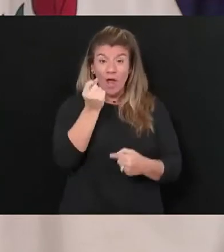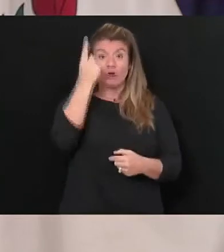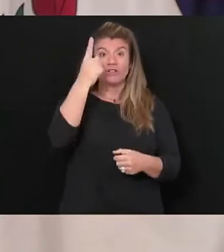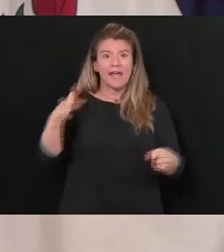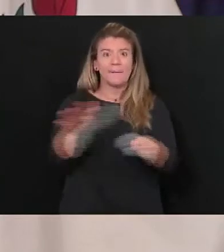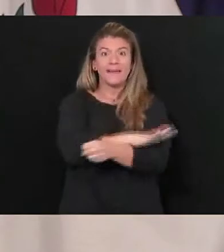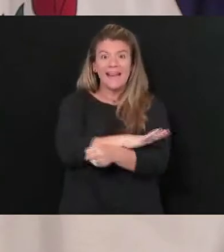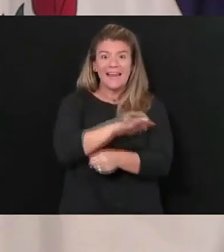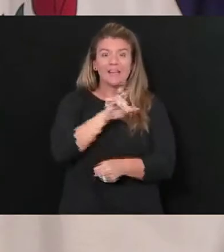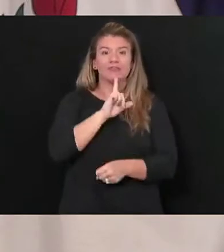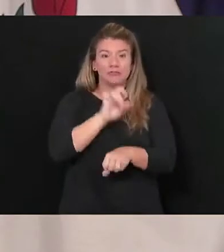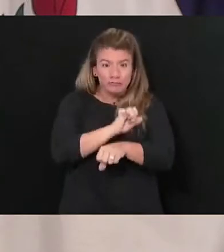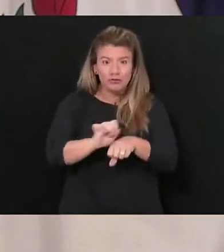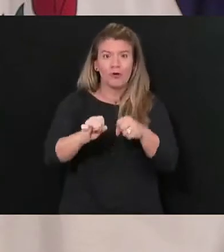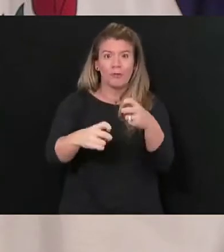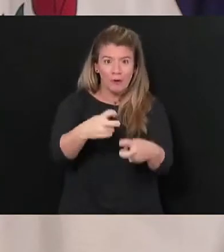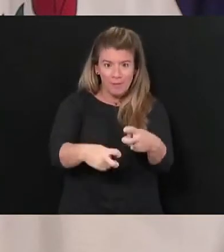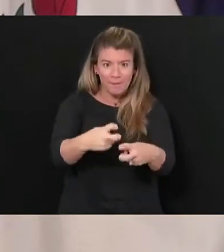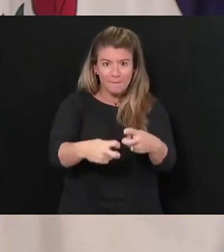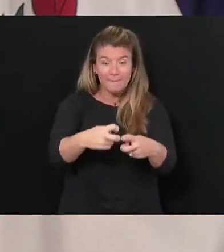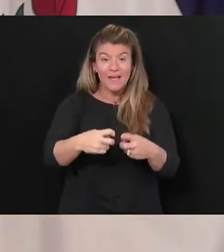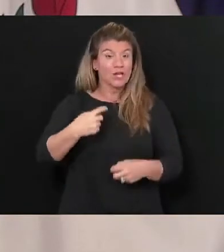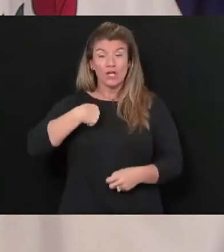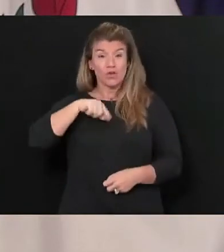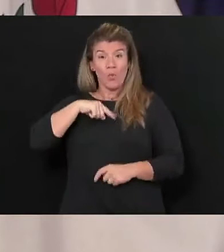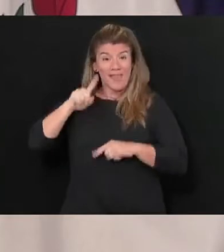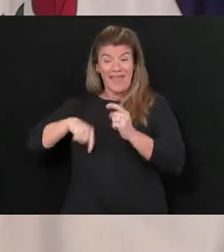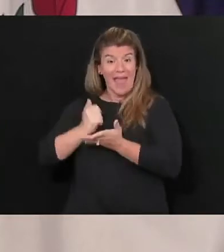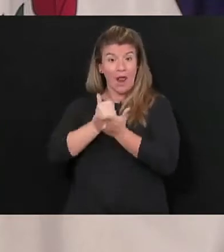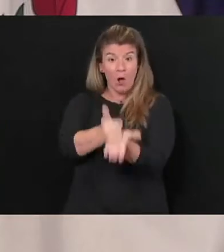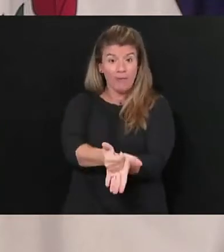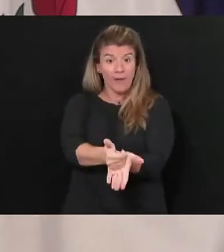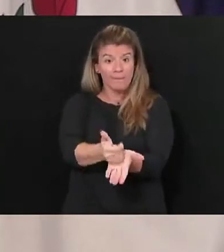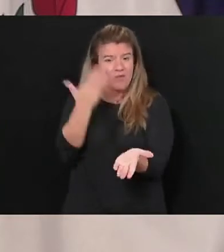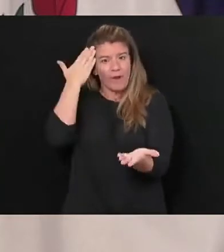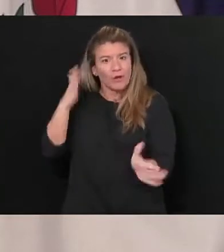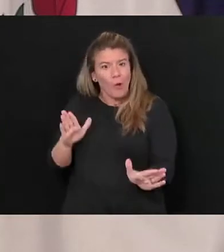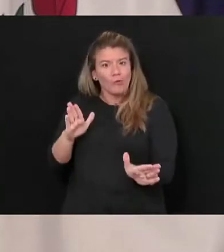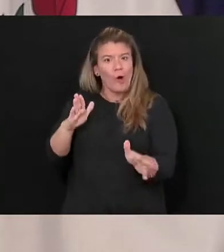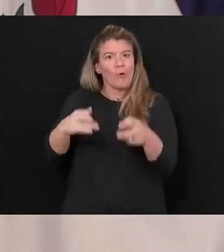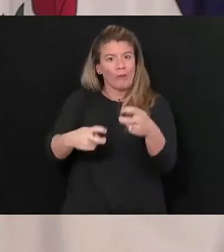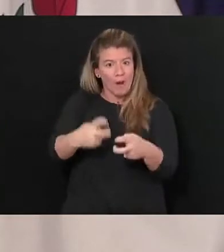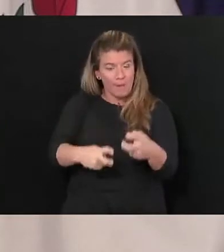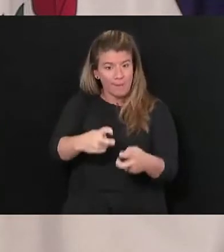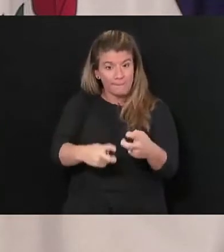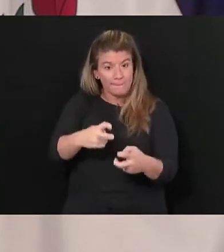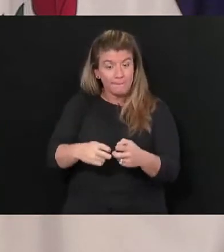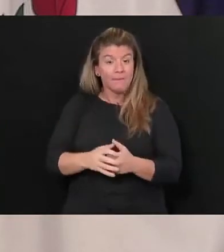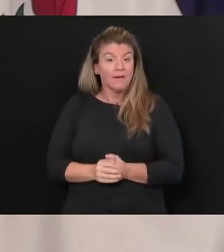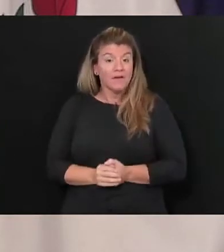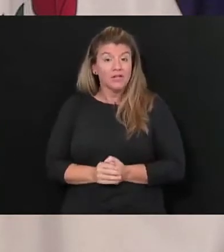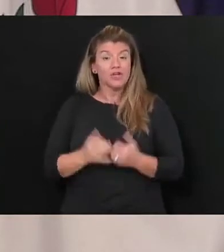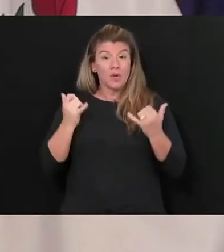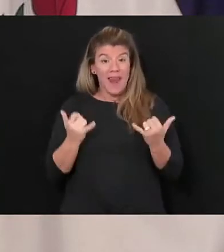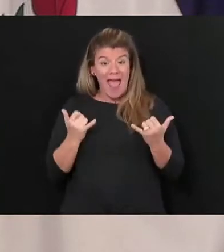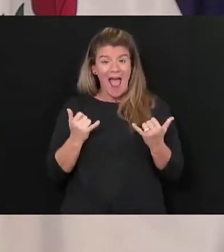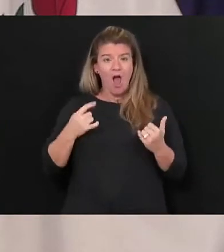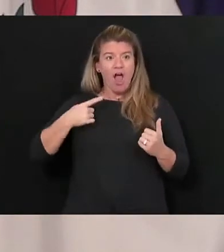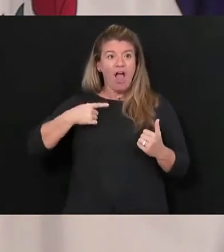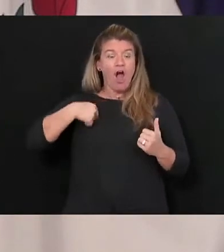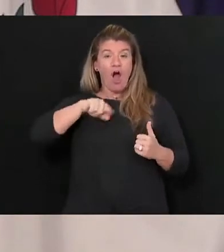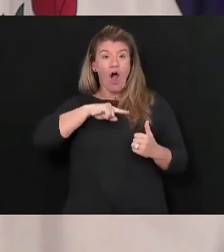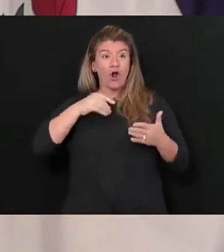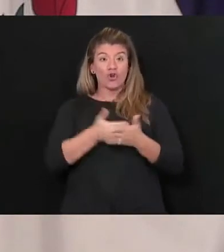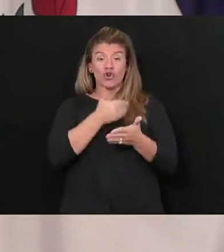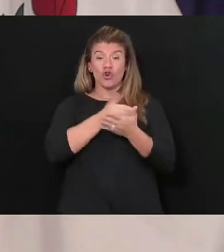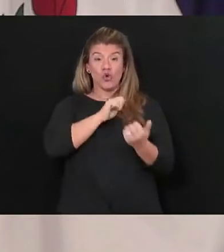and we can't help people until we know where the problems are. This gives us a much more surgical approach